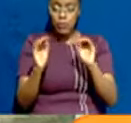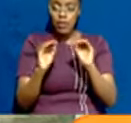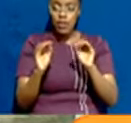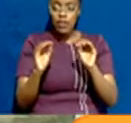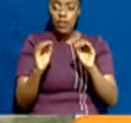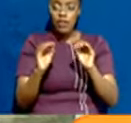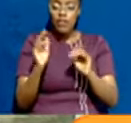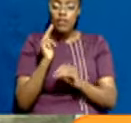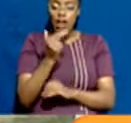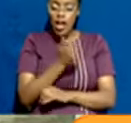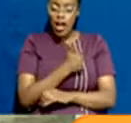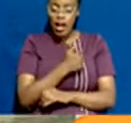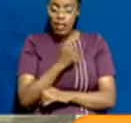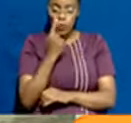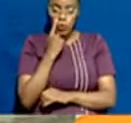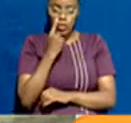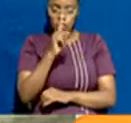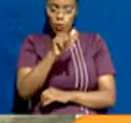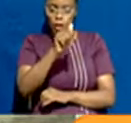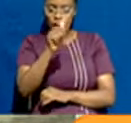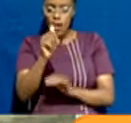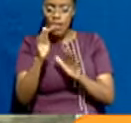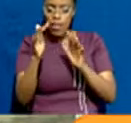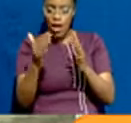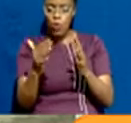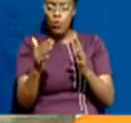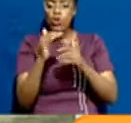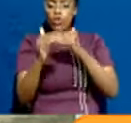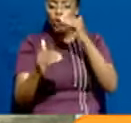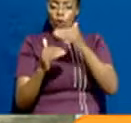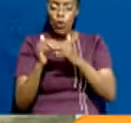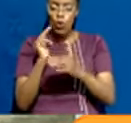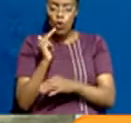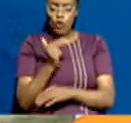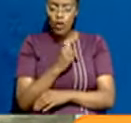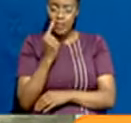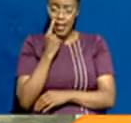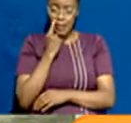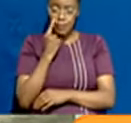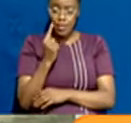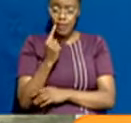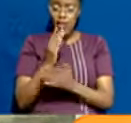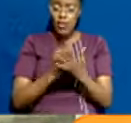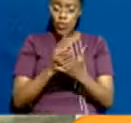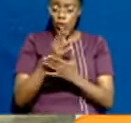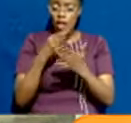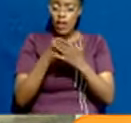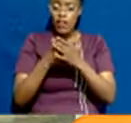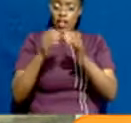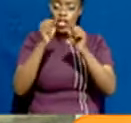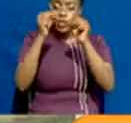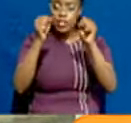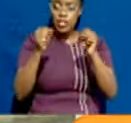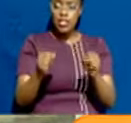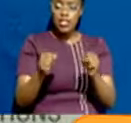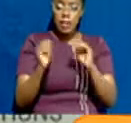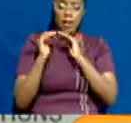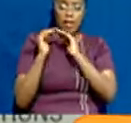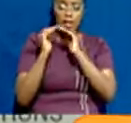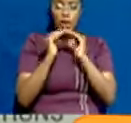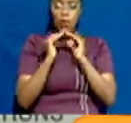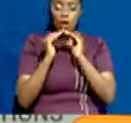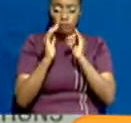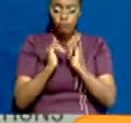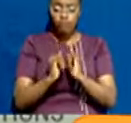we treat each other, and all of us are treated by a financial system equally. With